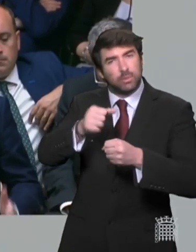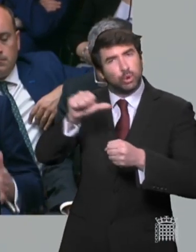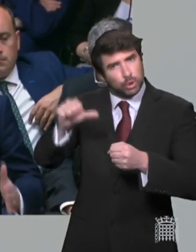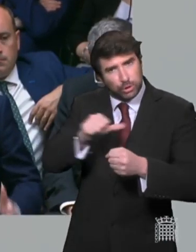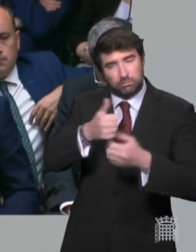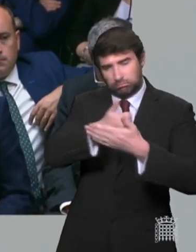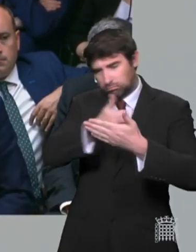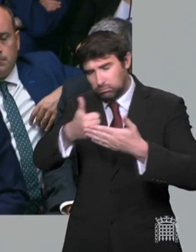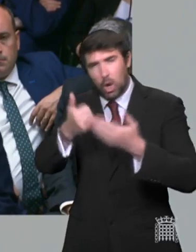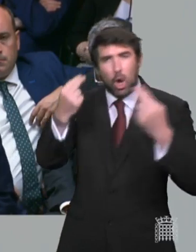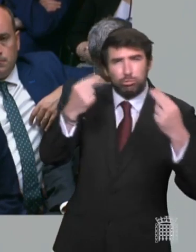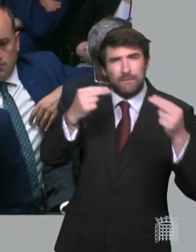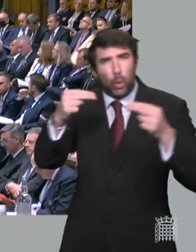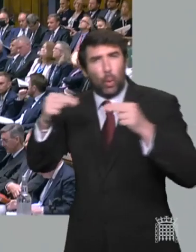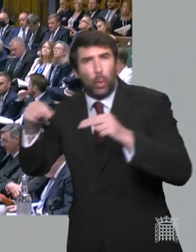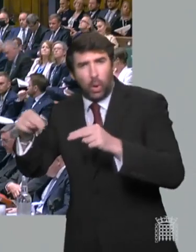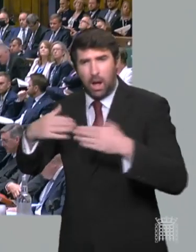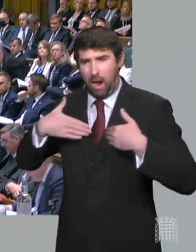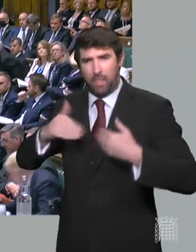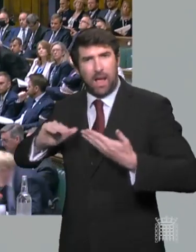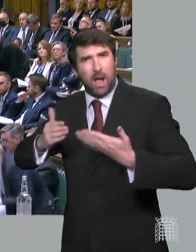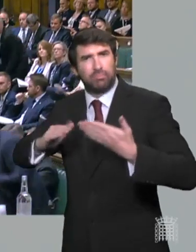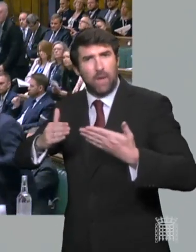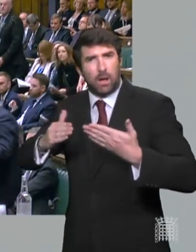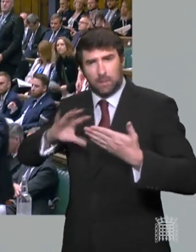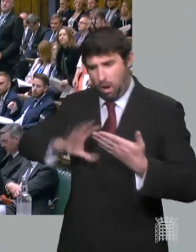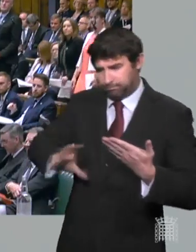to meet the future needs of my constituency?